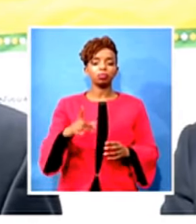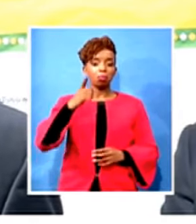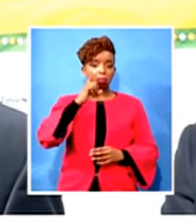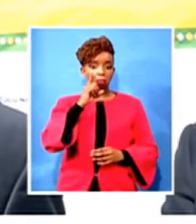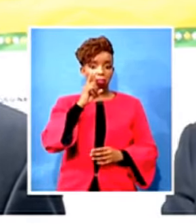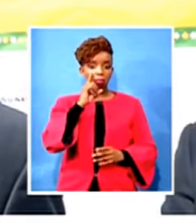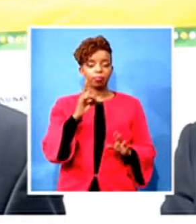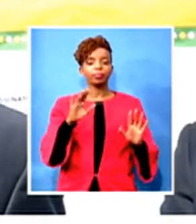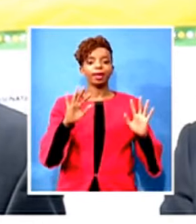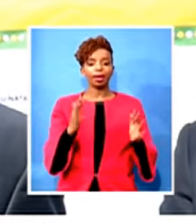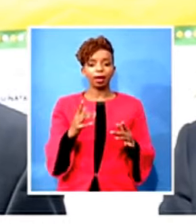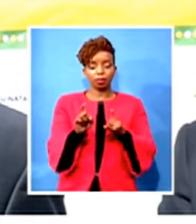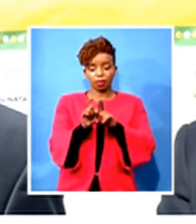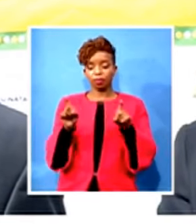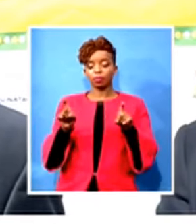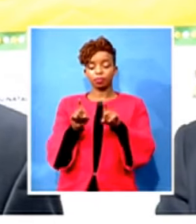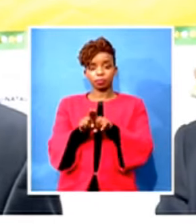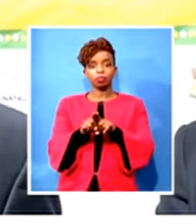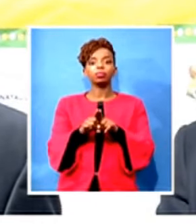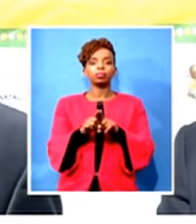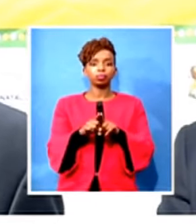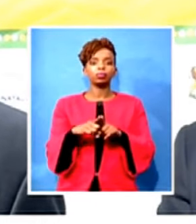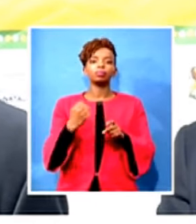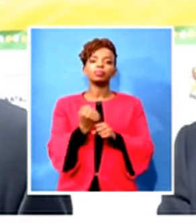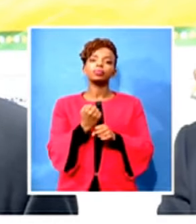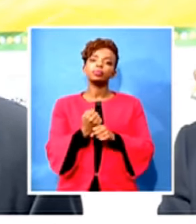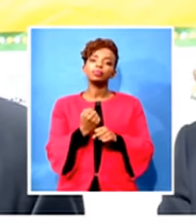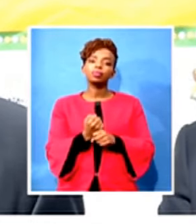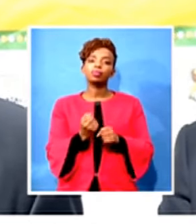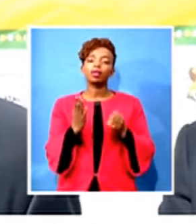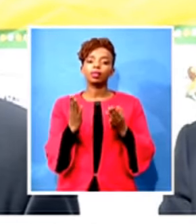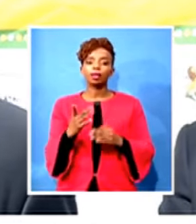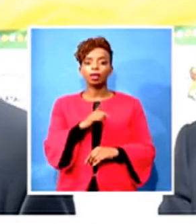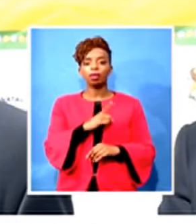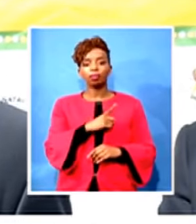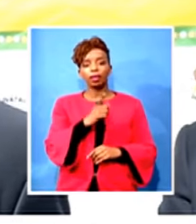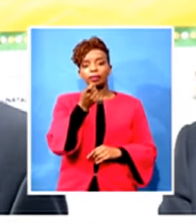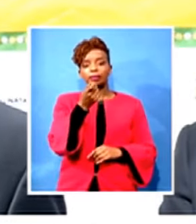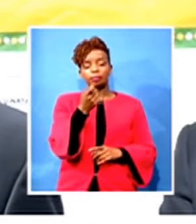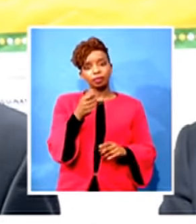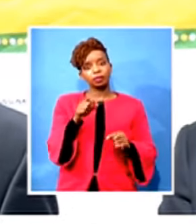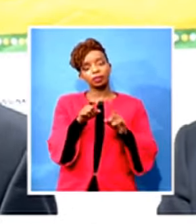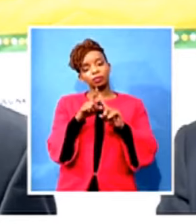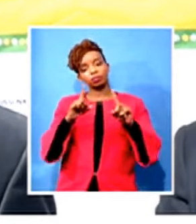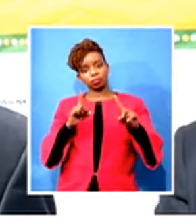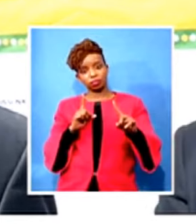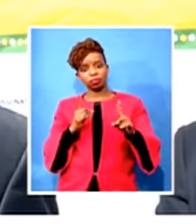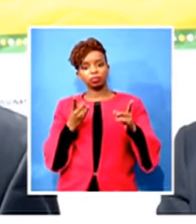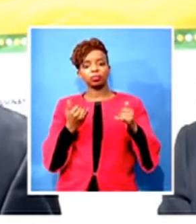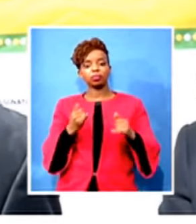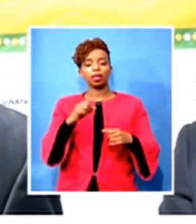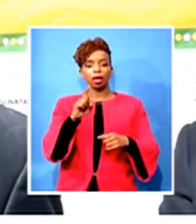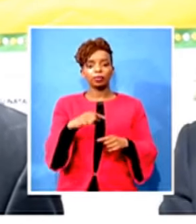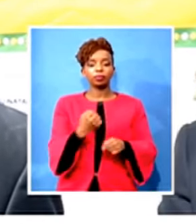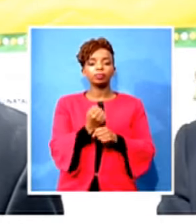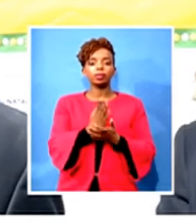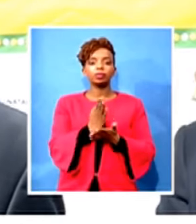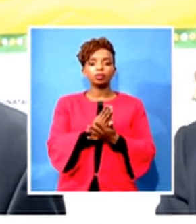refurbished, and there, because it's a bit isolated, we've made sure that there must be a phased release of the completed wards so